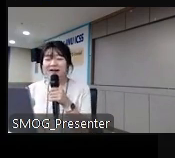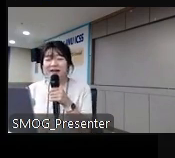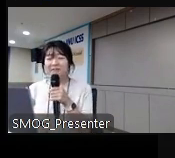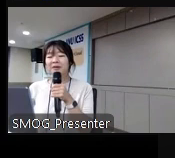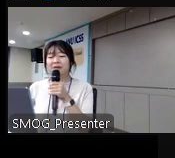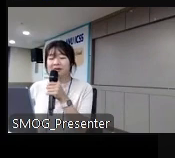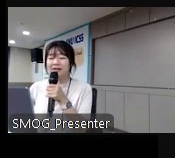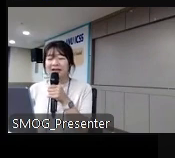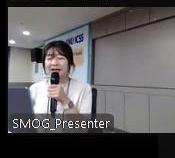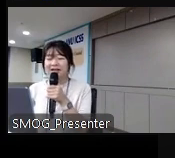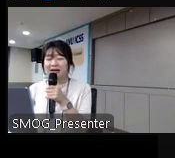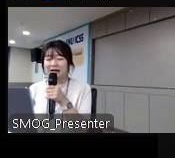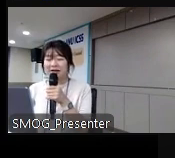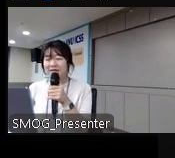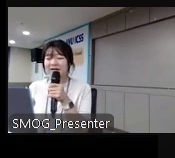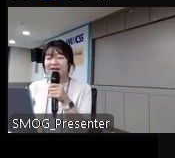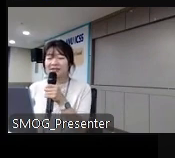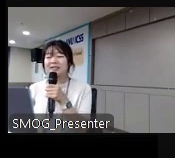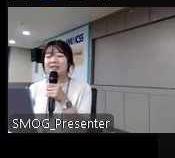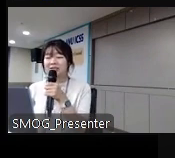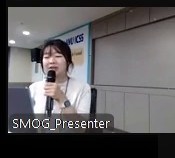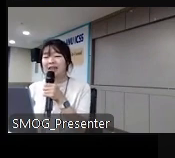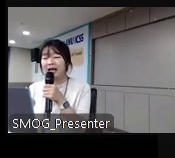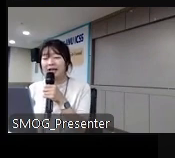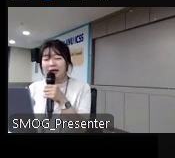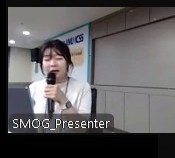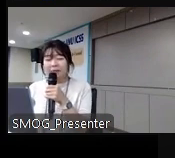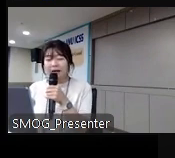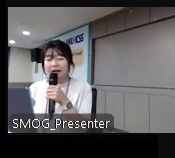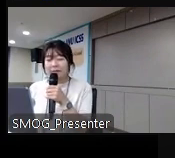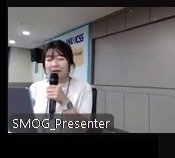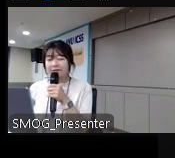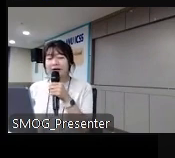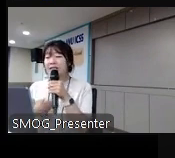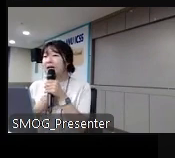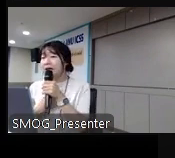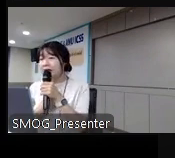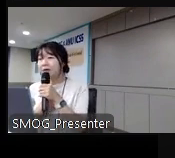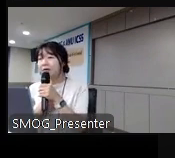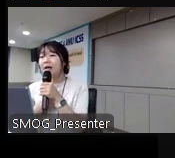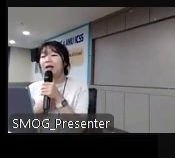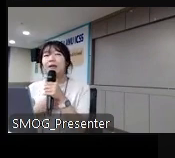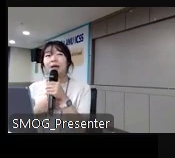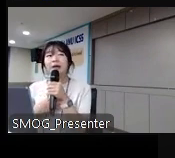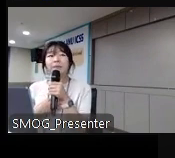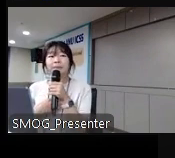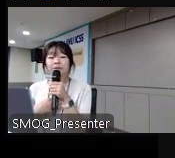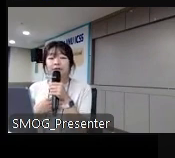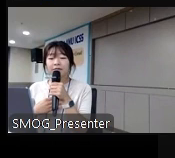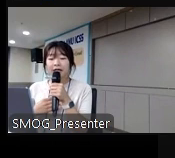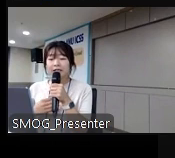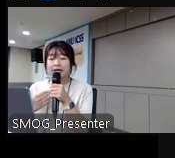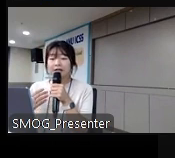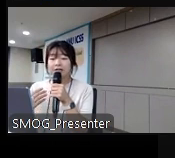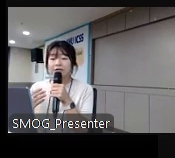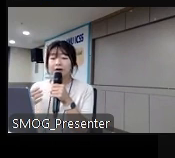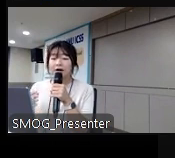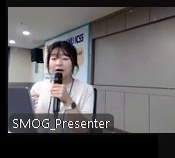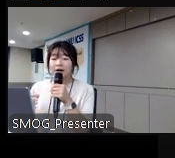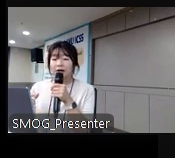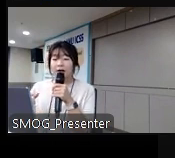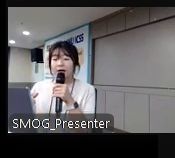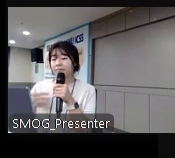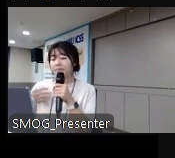better empirical and theoretical discussion on that. But as far as I know, I believe that signers who